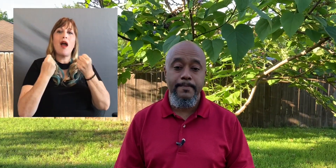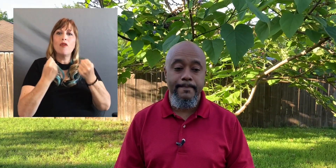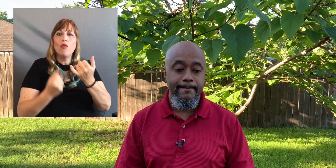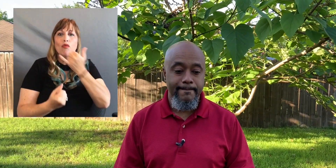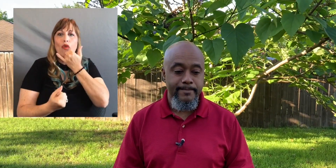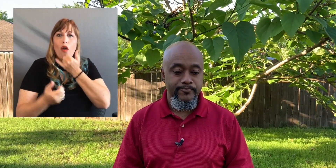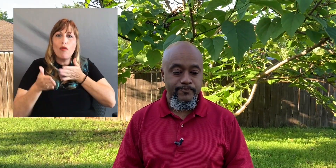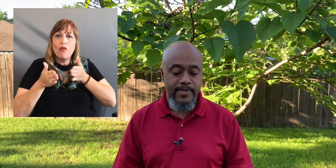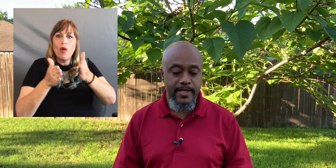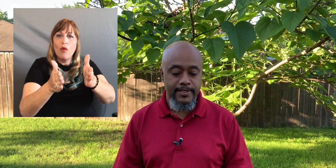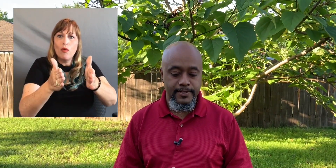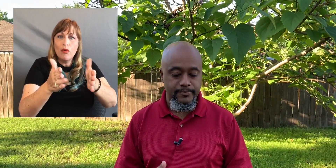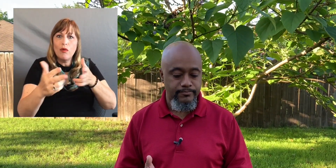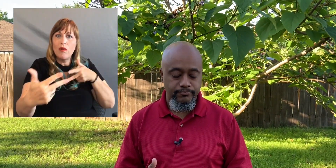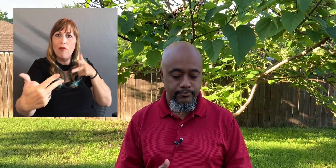road.